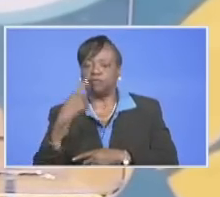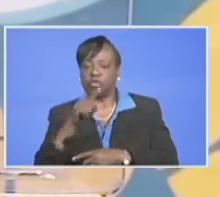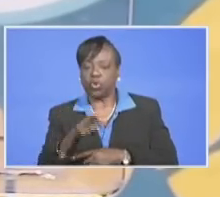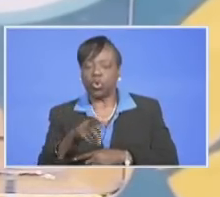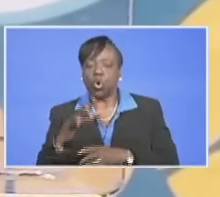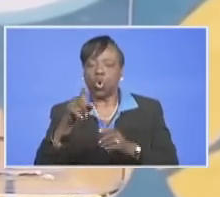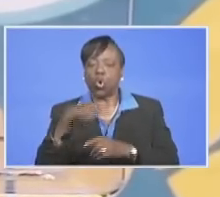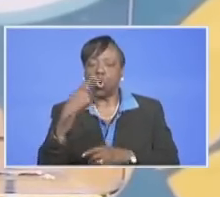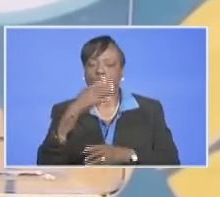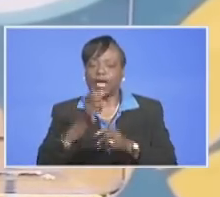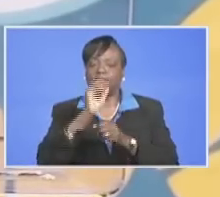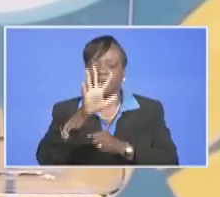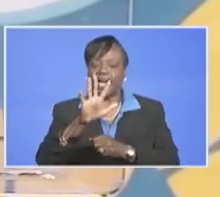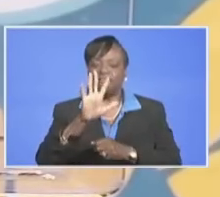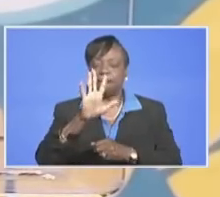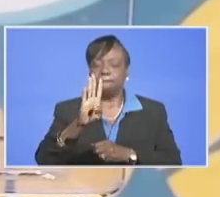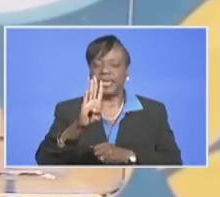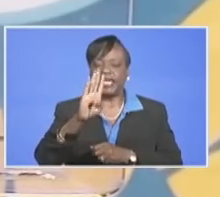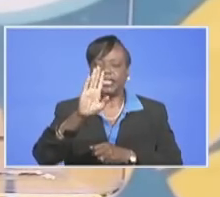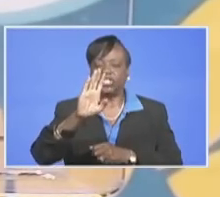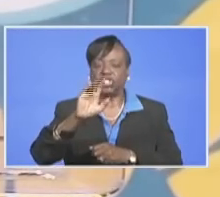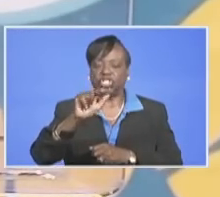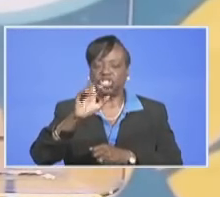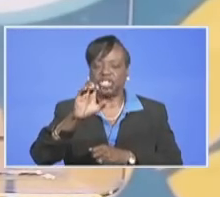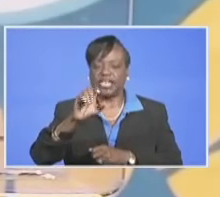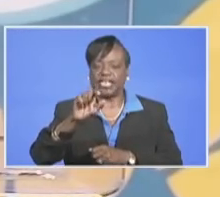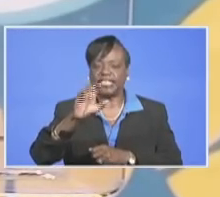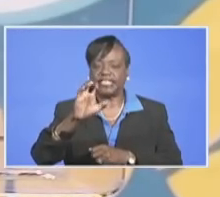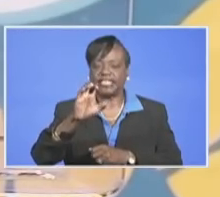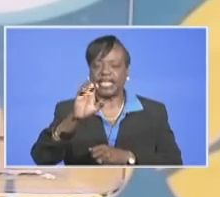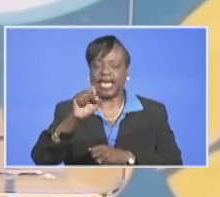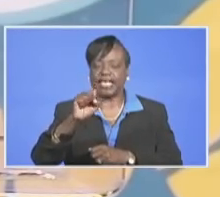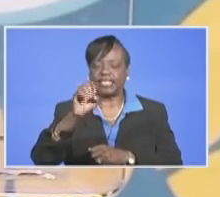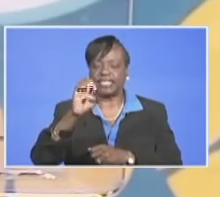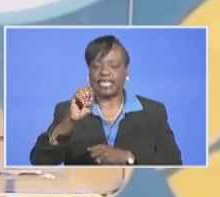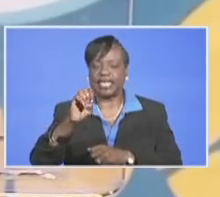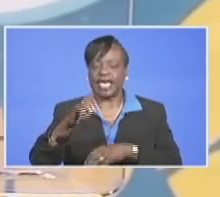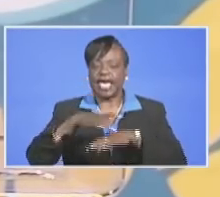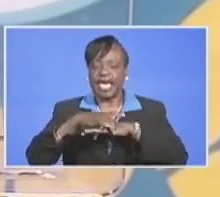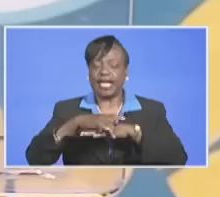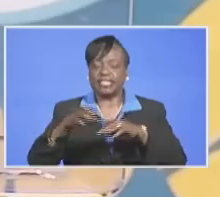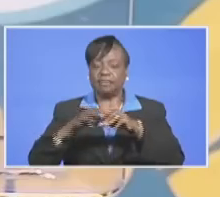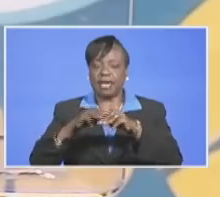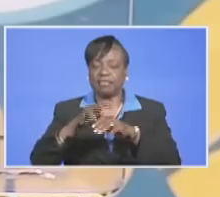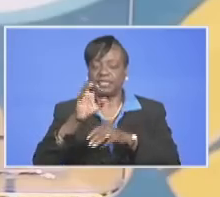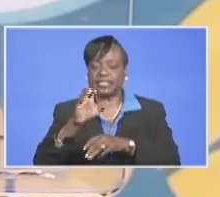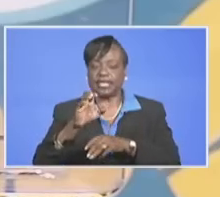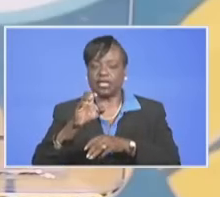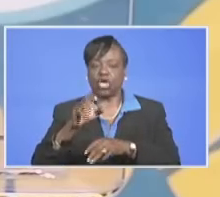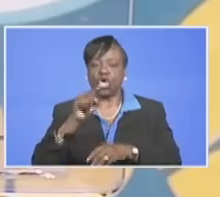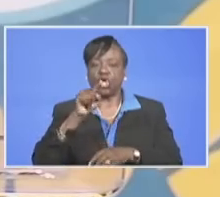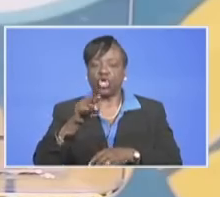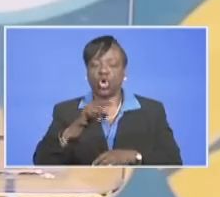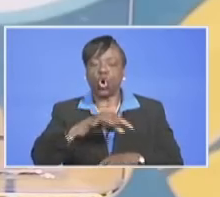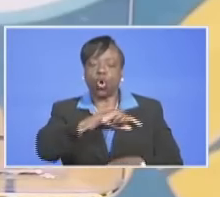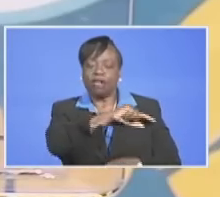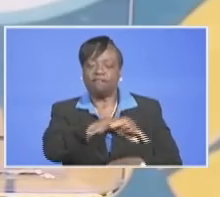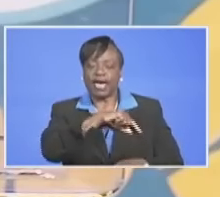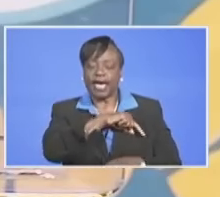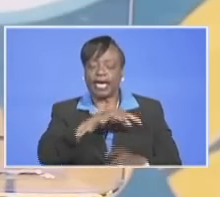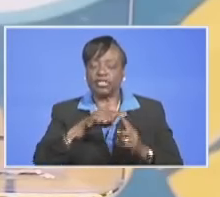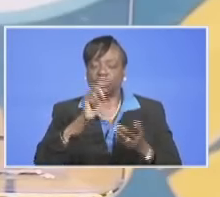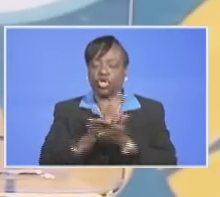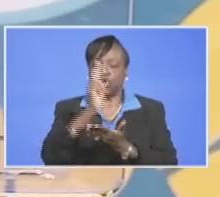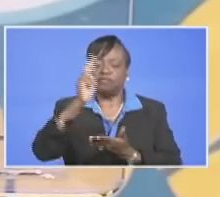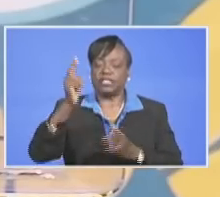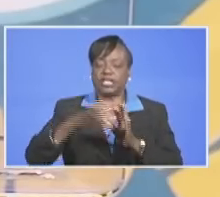5 BGCSEs, English, Math, C, you're automatically qualified to the University of the Bahamas